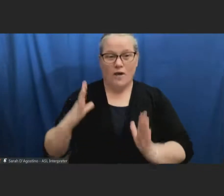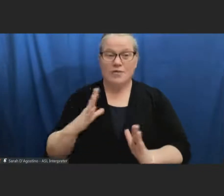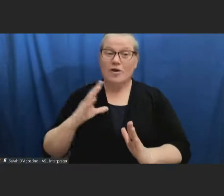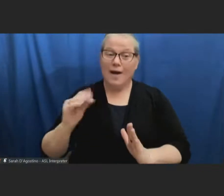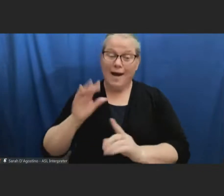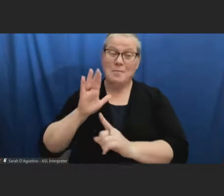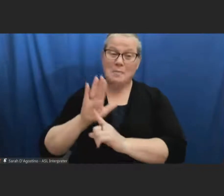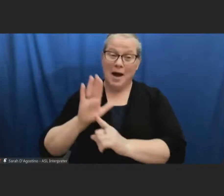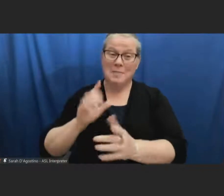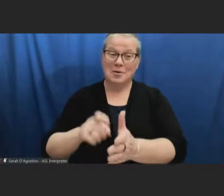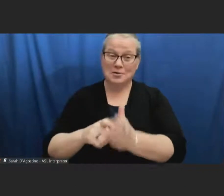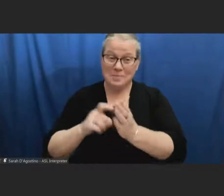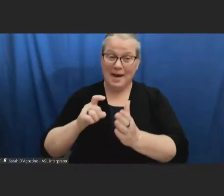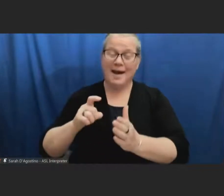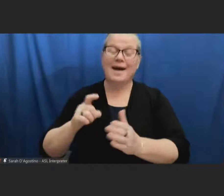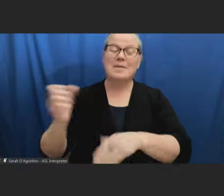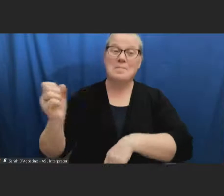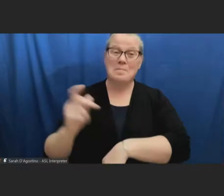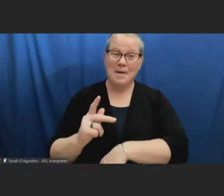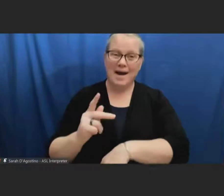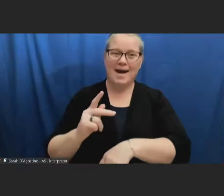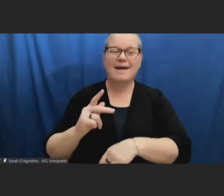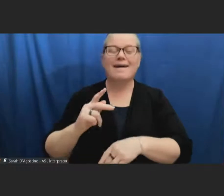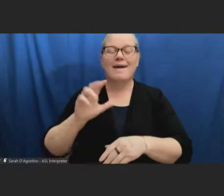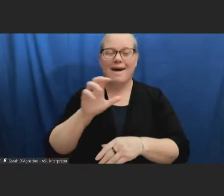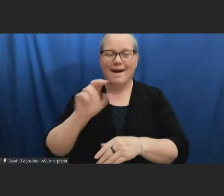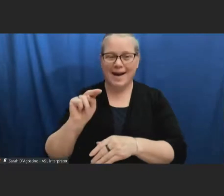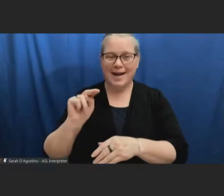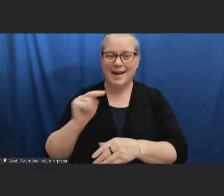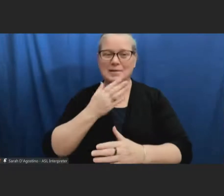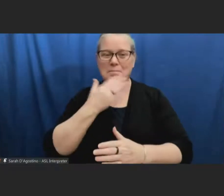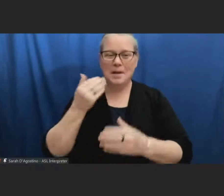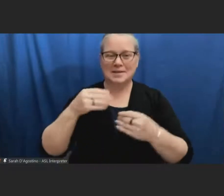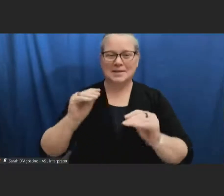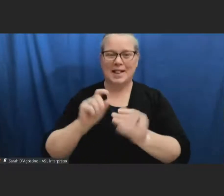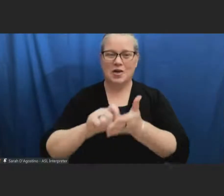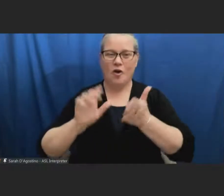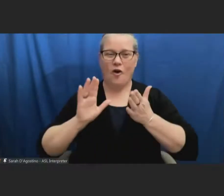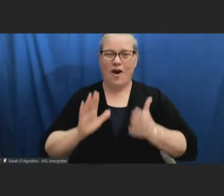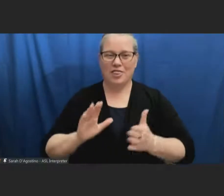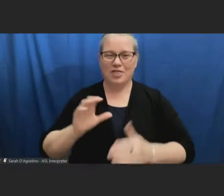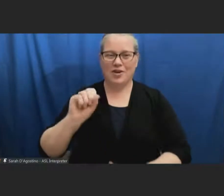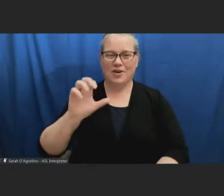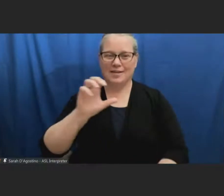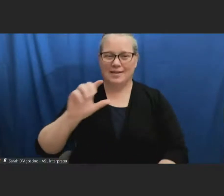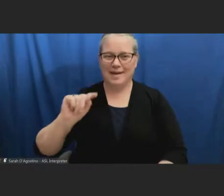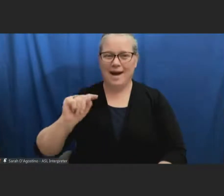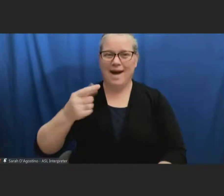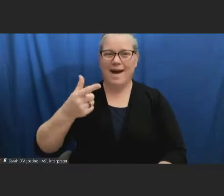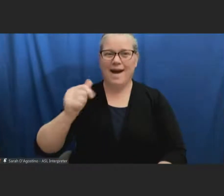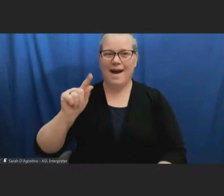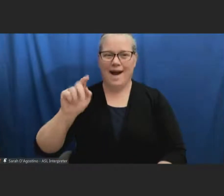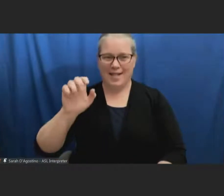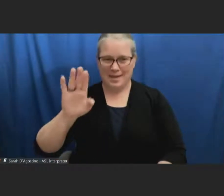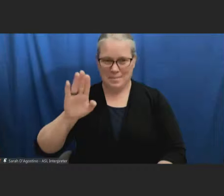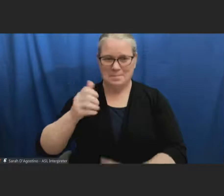demand, Connecticut's very own best-selling author, Scott Gottlieb, who, as you know, is also on the board